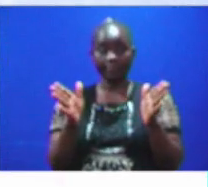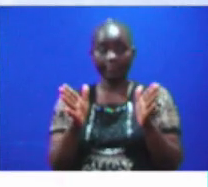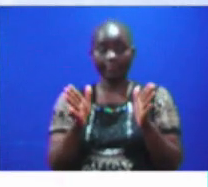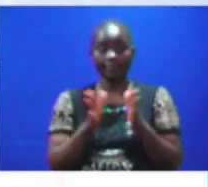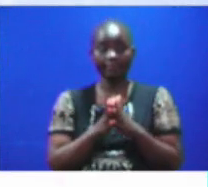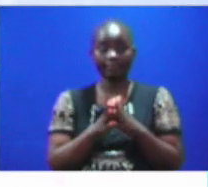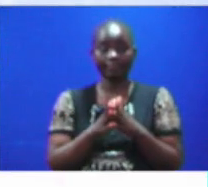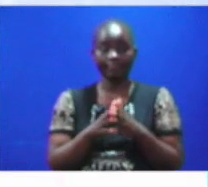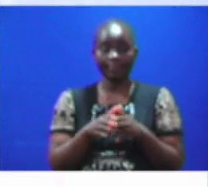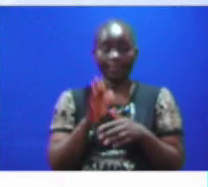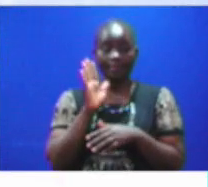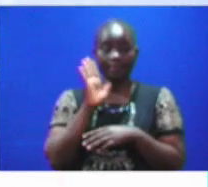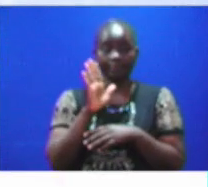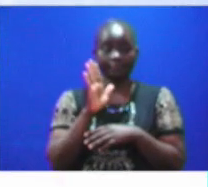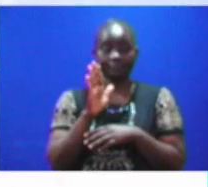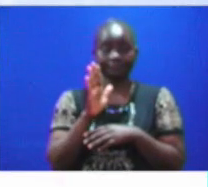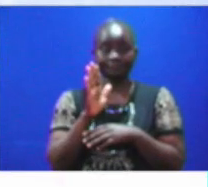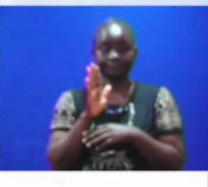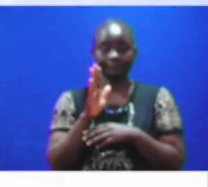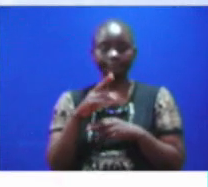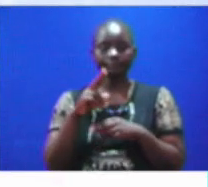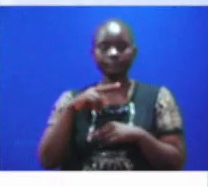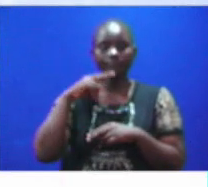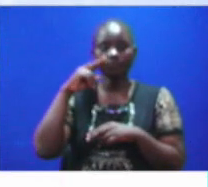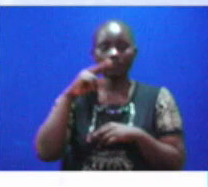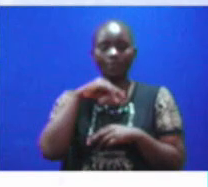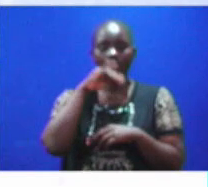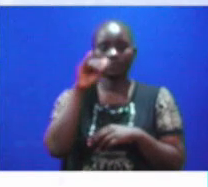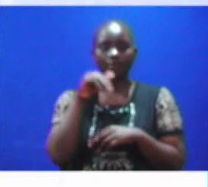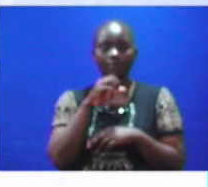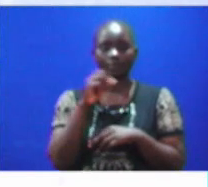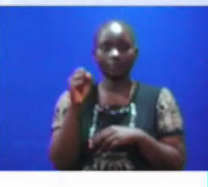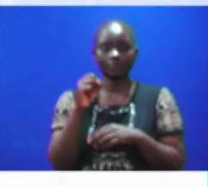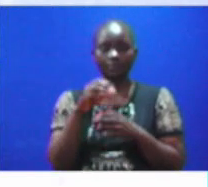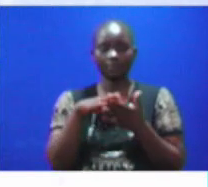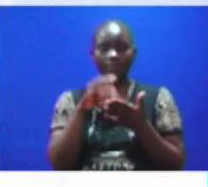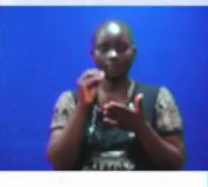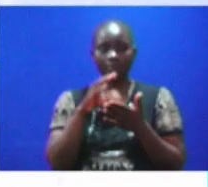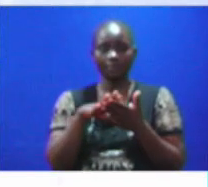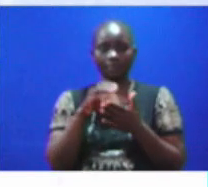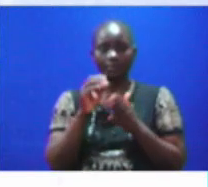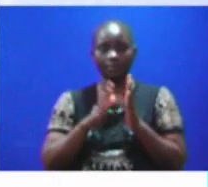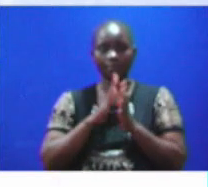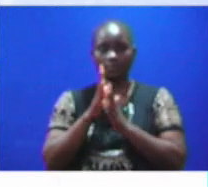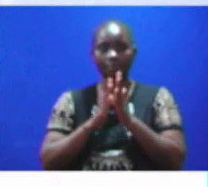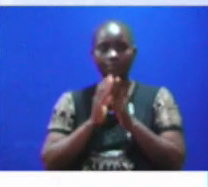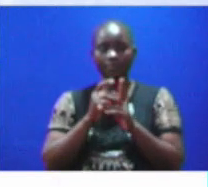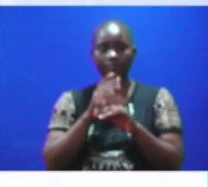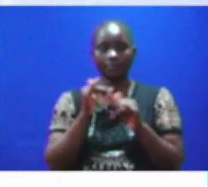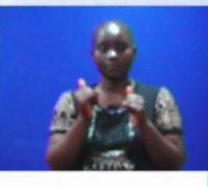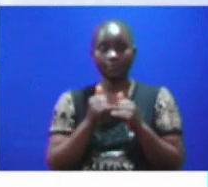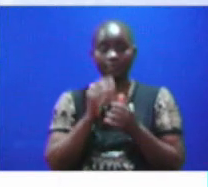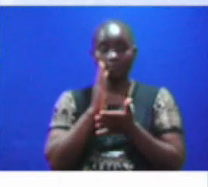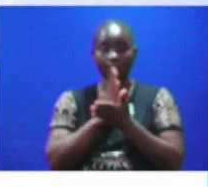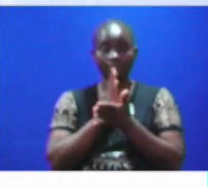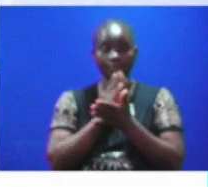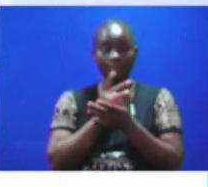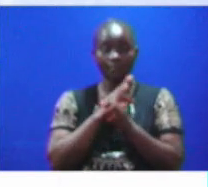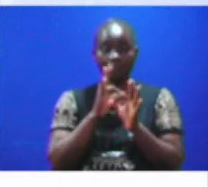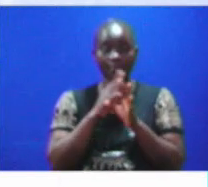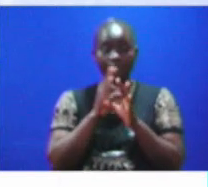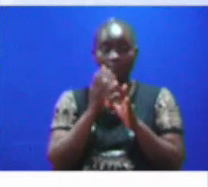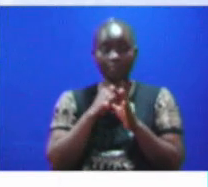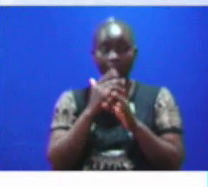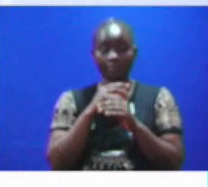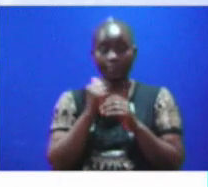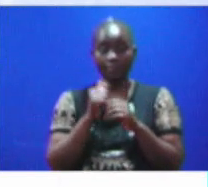ni gomo grace chi skuru na muno chi secondary na junior secondary amasomo ne merobiryo ye amasome etara ne kigwa abwikirano kolengana na